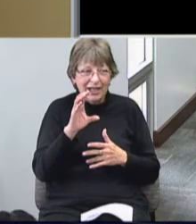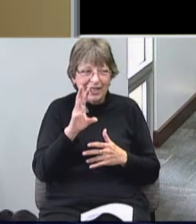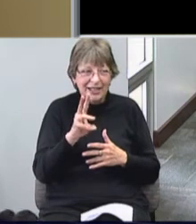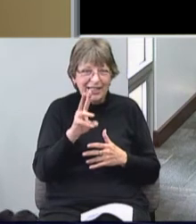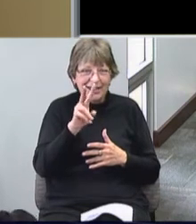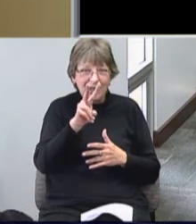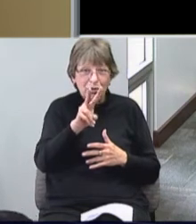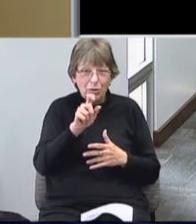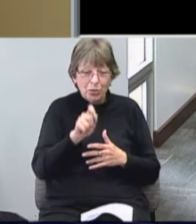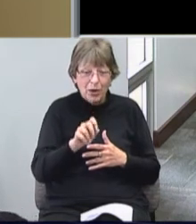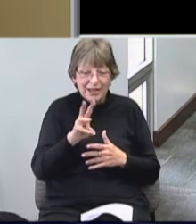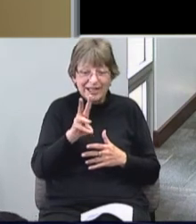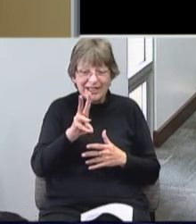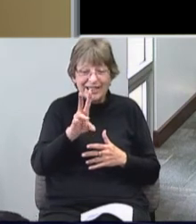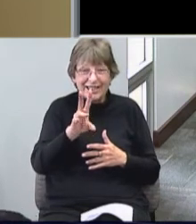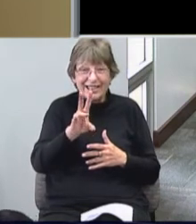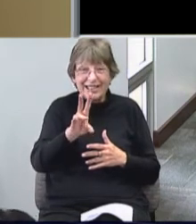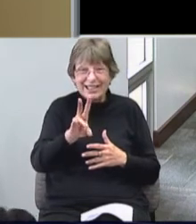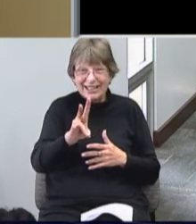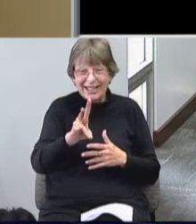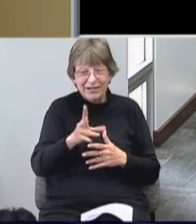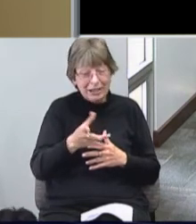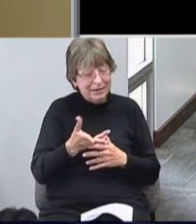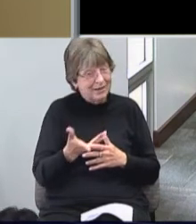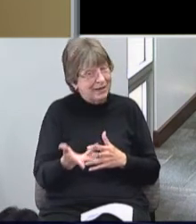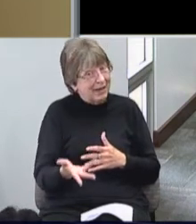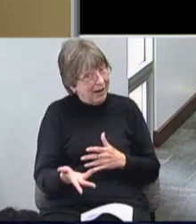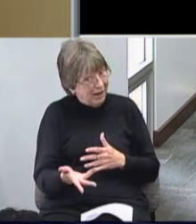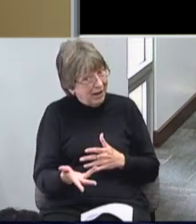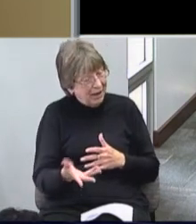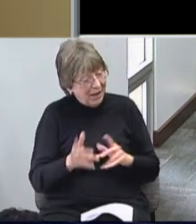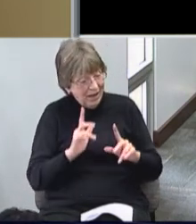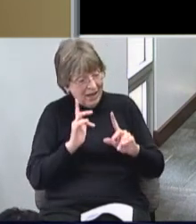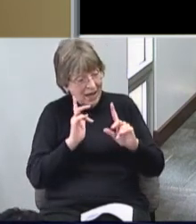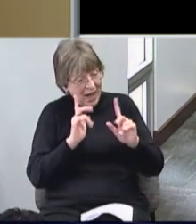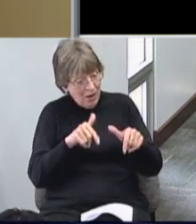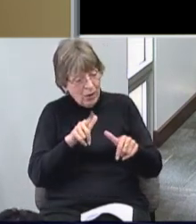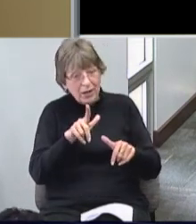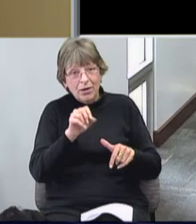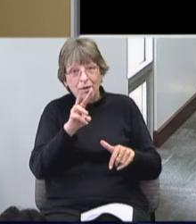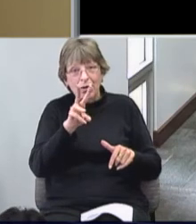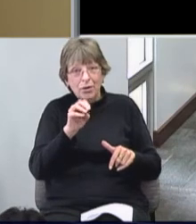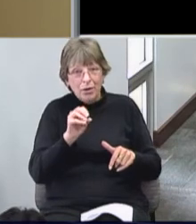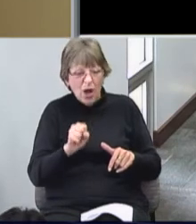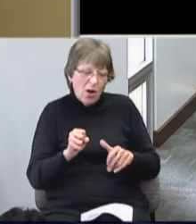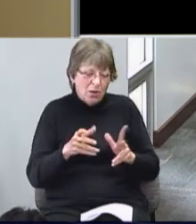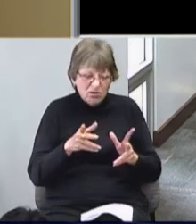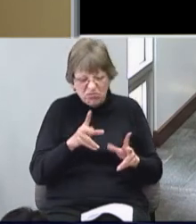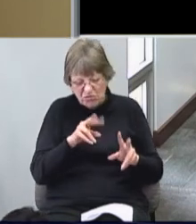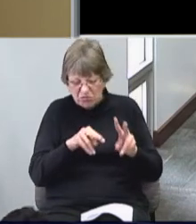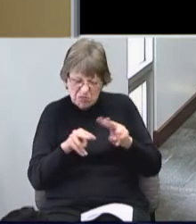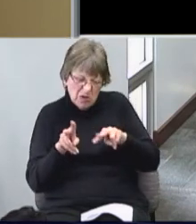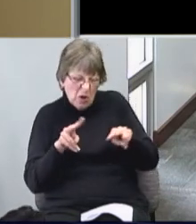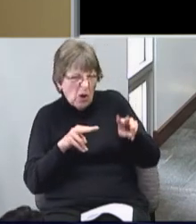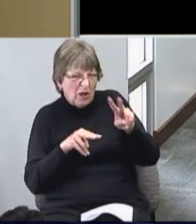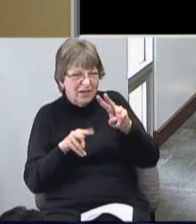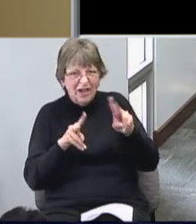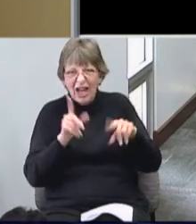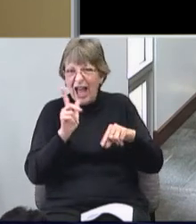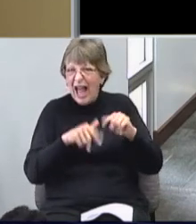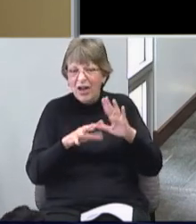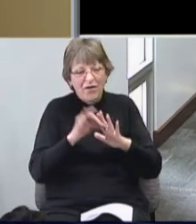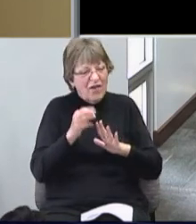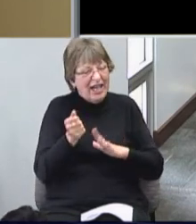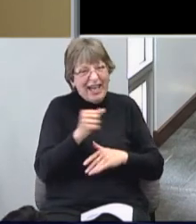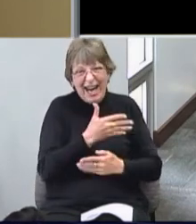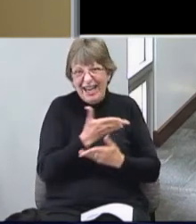you. $762. I did go to the Lowe's website and poked around a little bit. Couldn't find